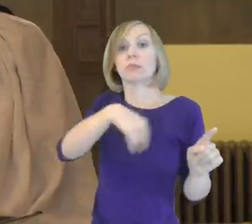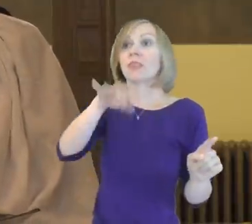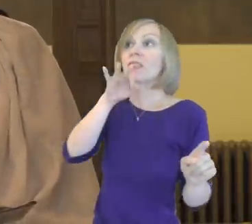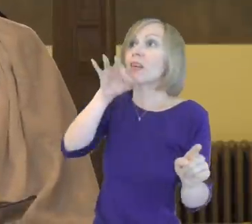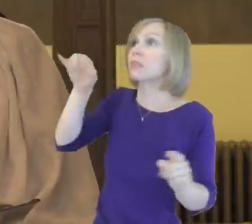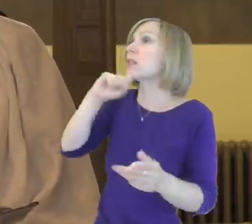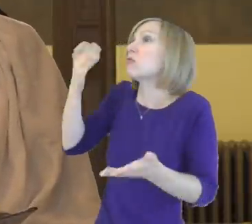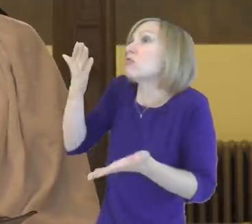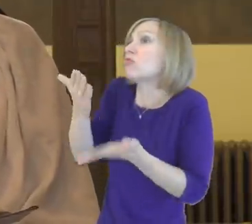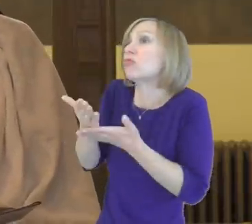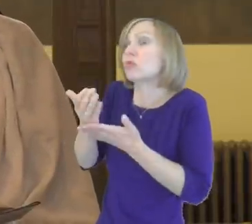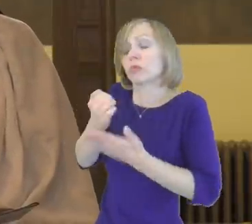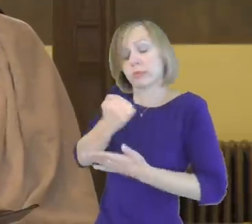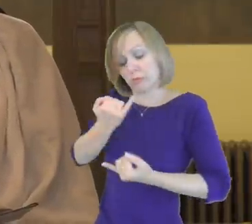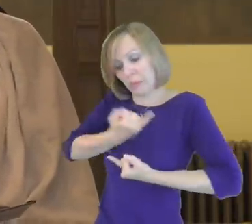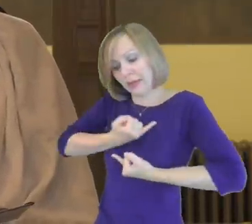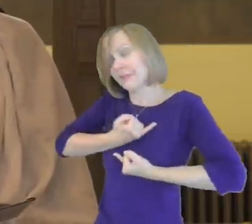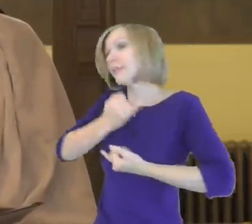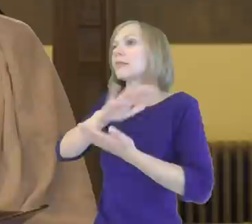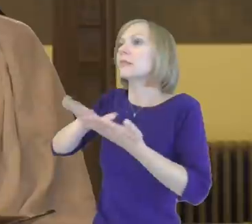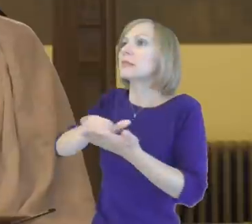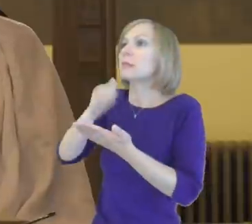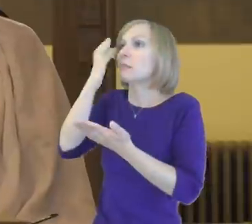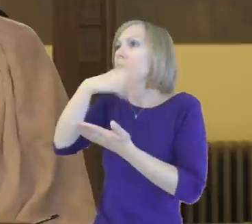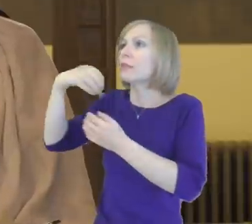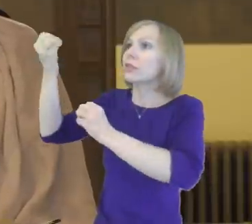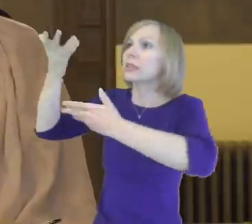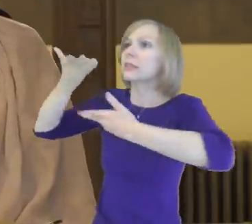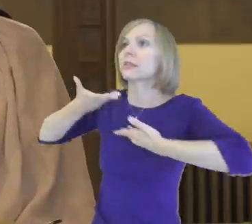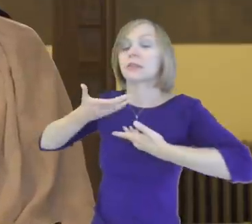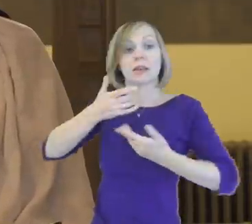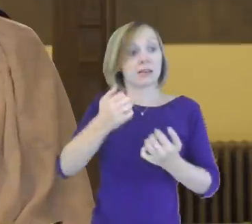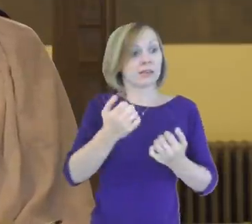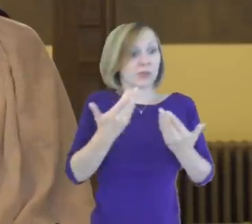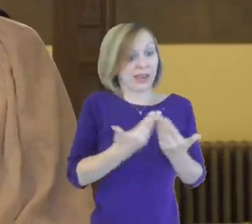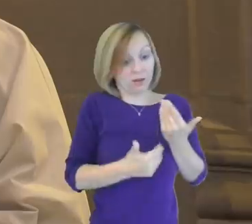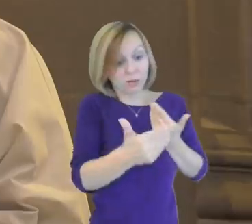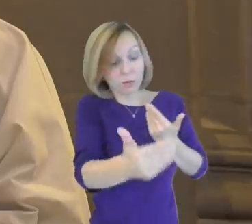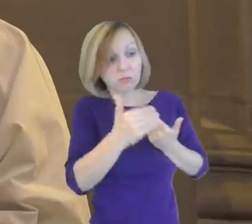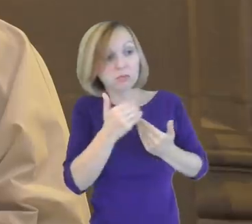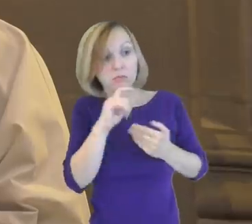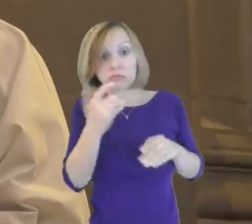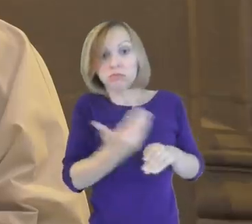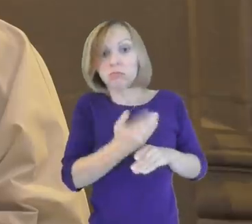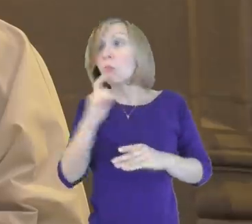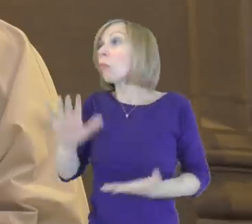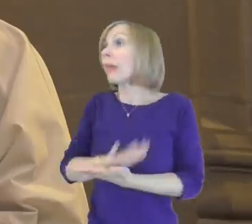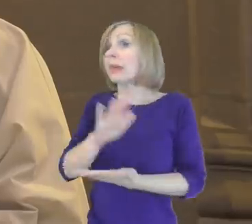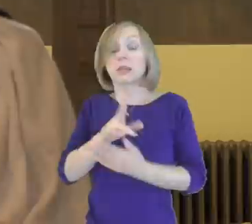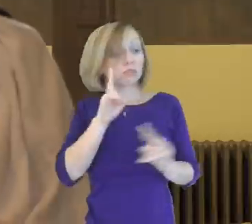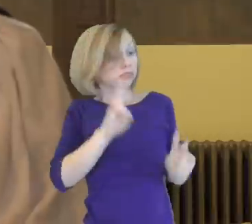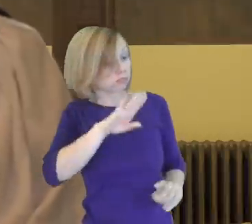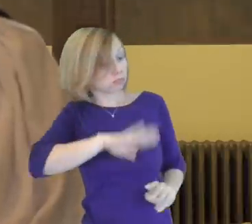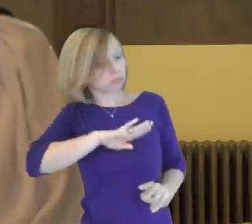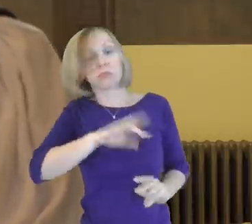true repentance and his Holy Spirit, that those things may please him which we do at this present, and that the rest of our life hereafter may be